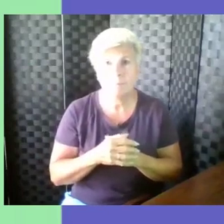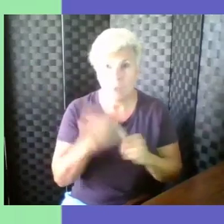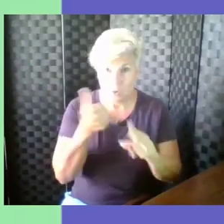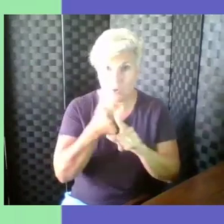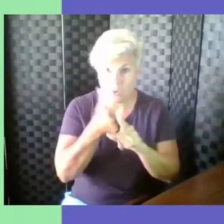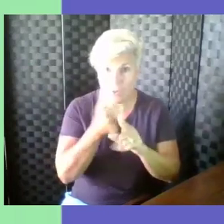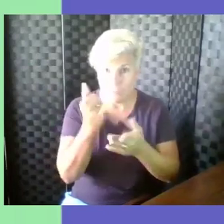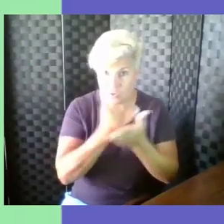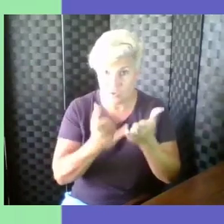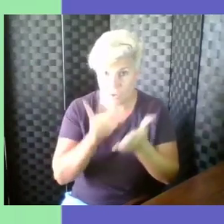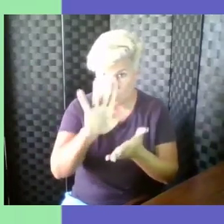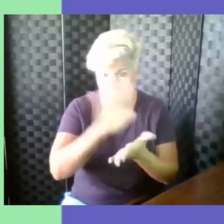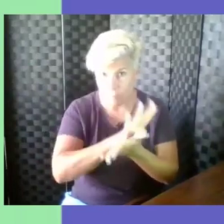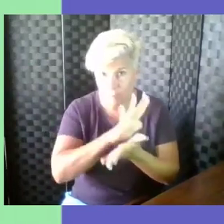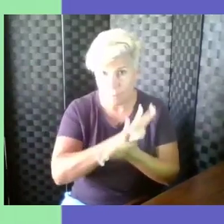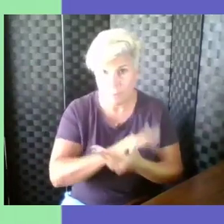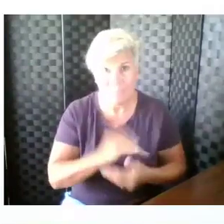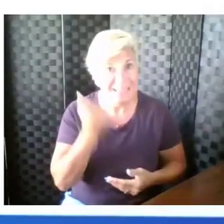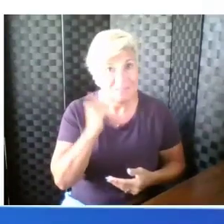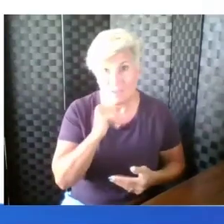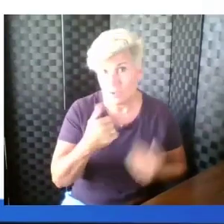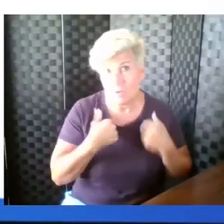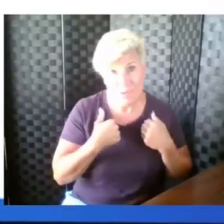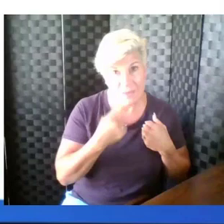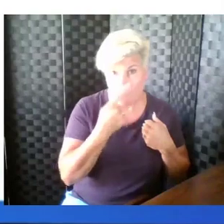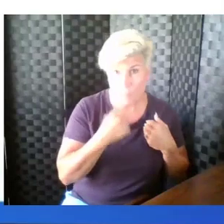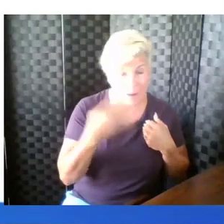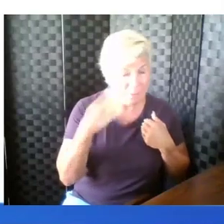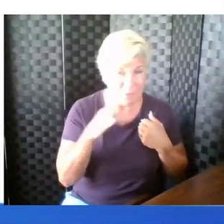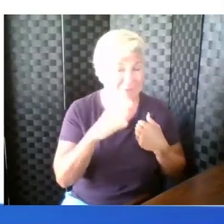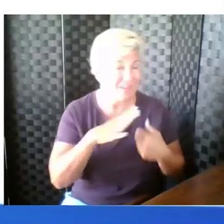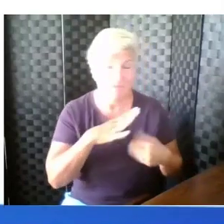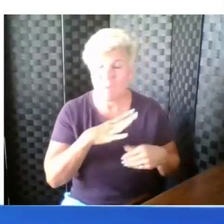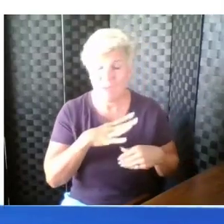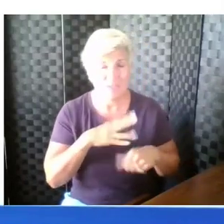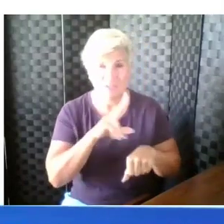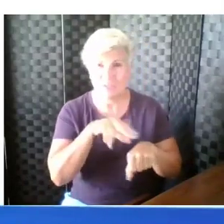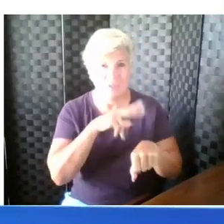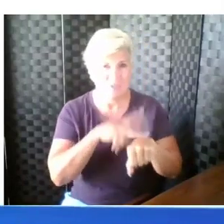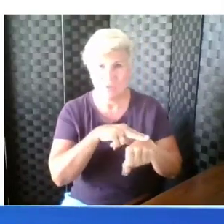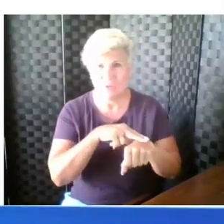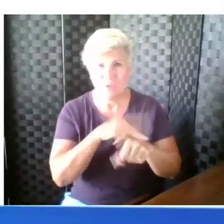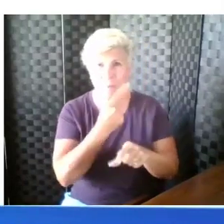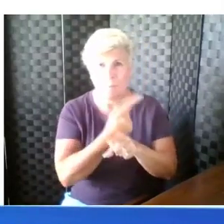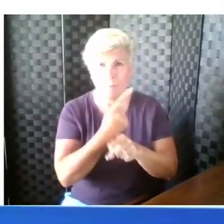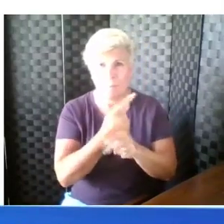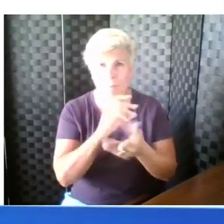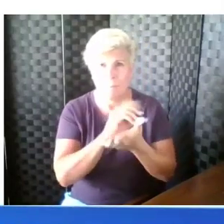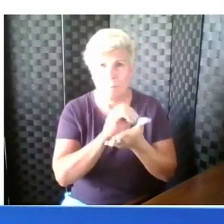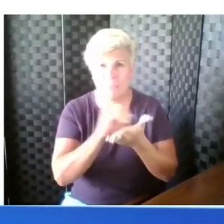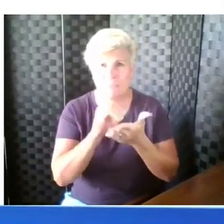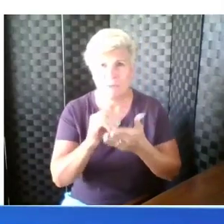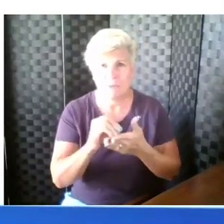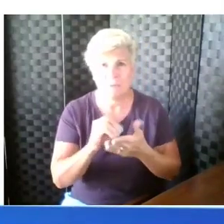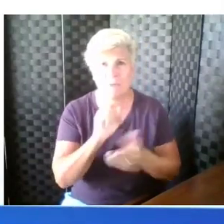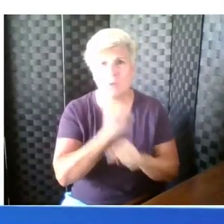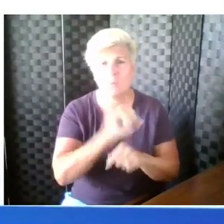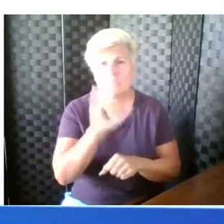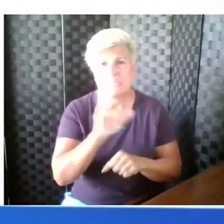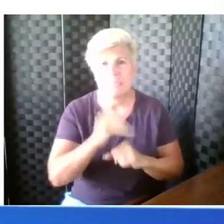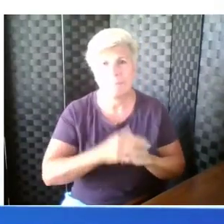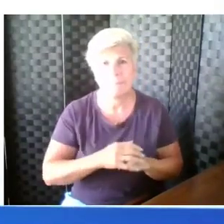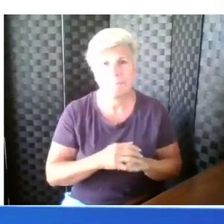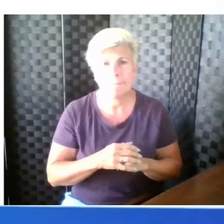that for me. Remember, if you don't have a red or a blue pencil, a crayon colored pencil, you can always just use a regular pencil. It will work just the